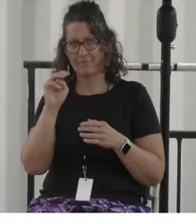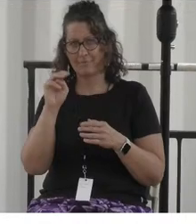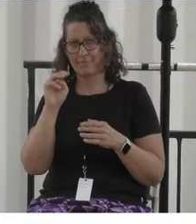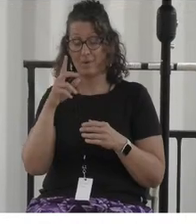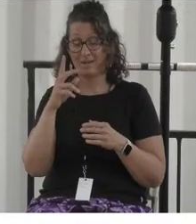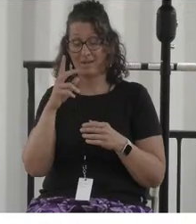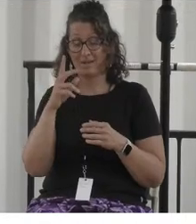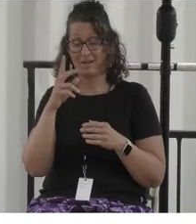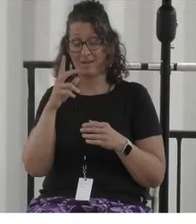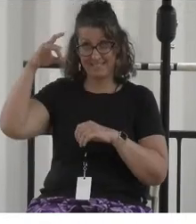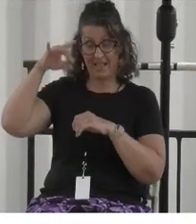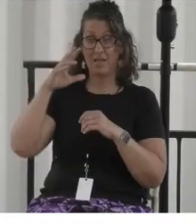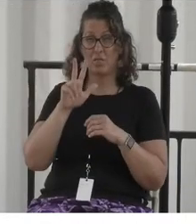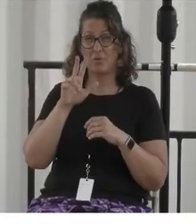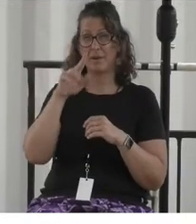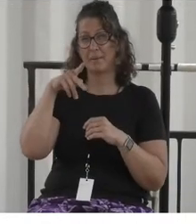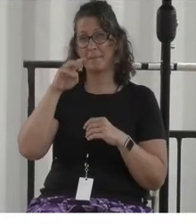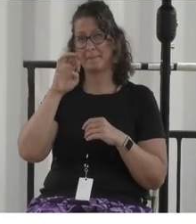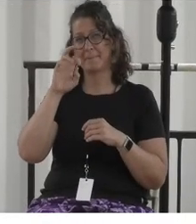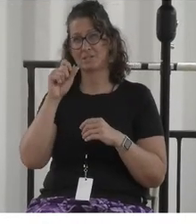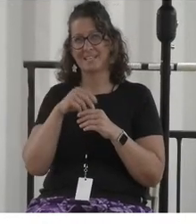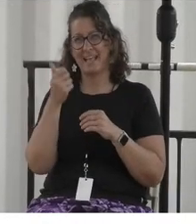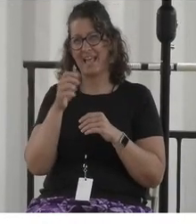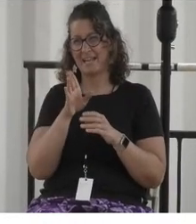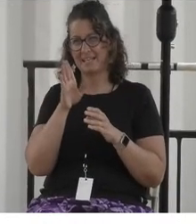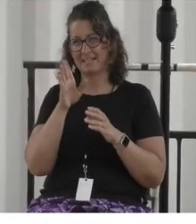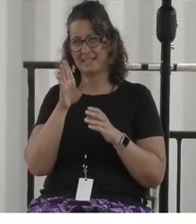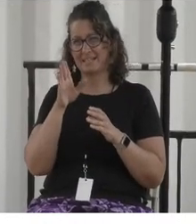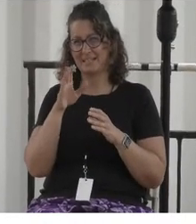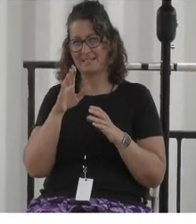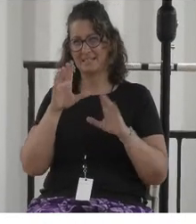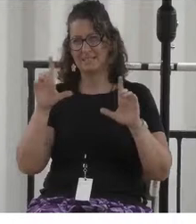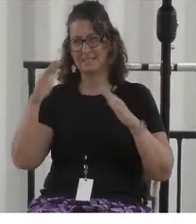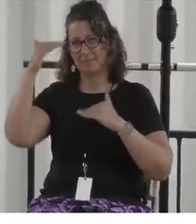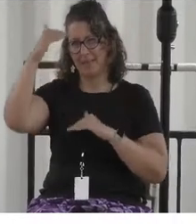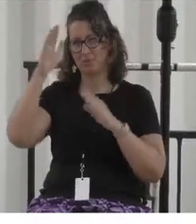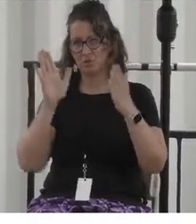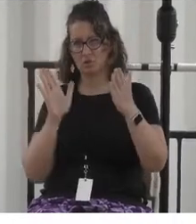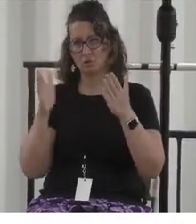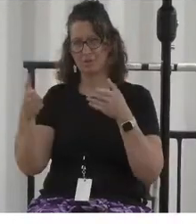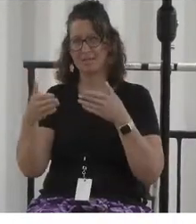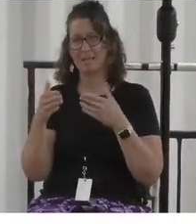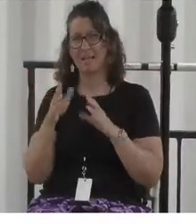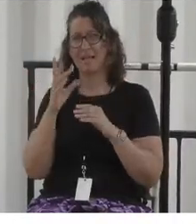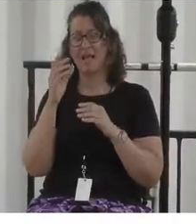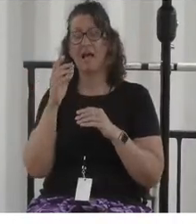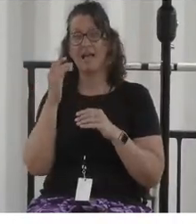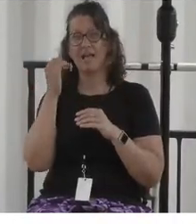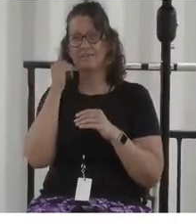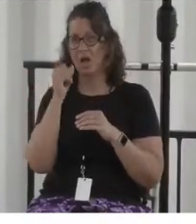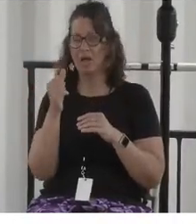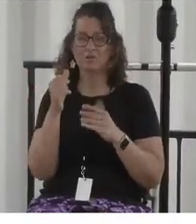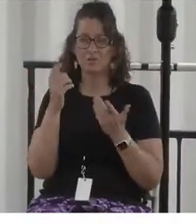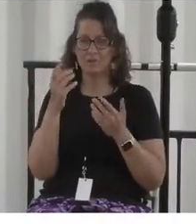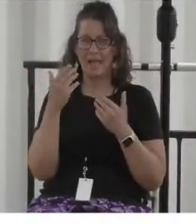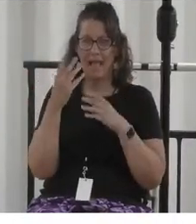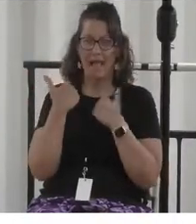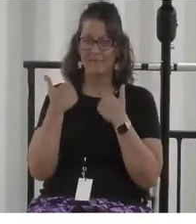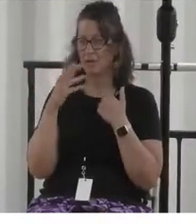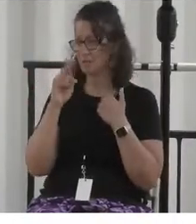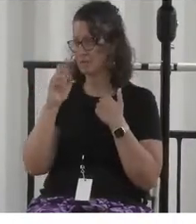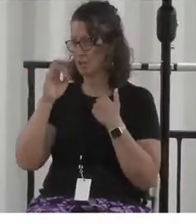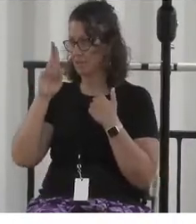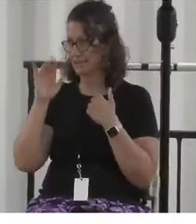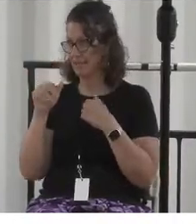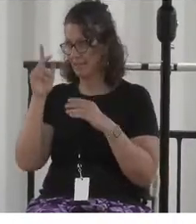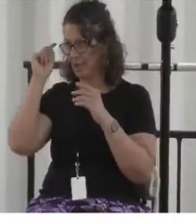in any dimension. If you get below that, you start getting into that realm of conspiracy theorists who think they're finding alien bases on the moon. So don't do that.